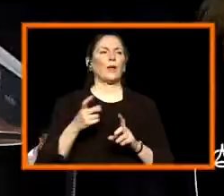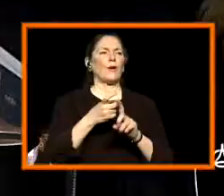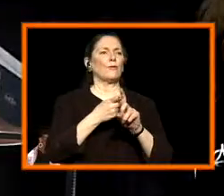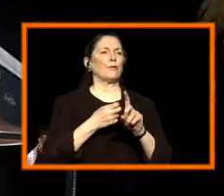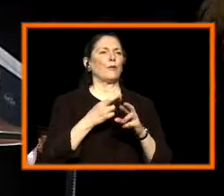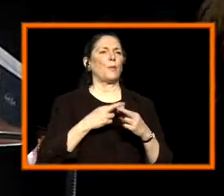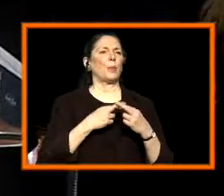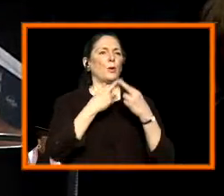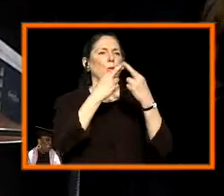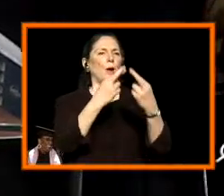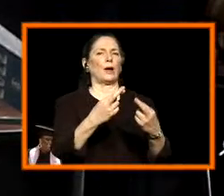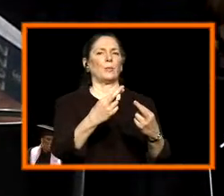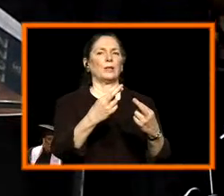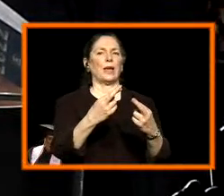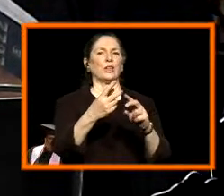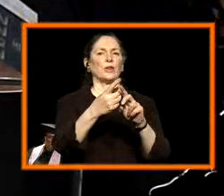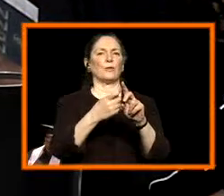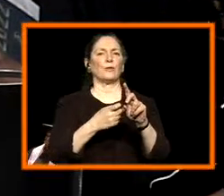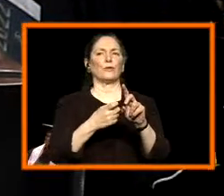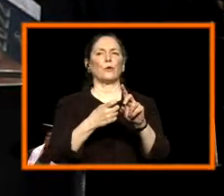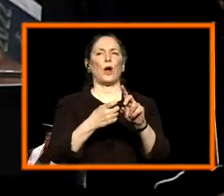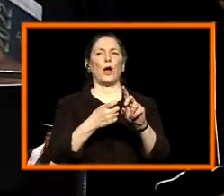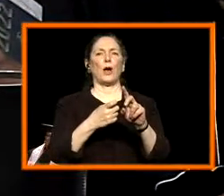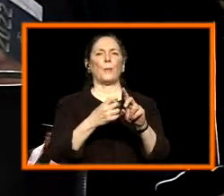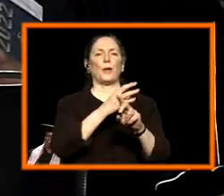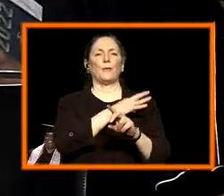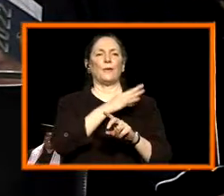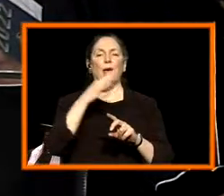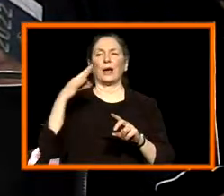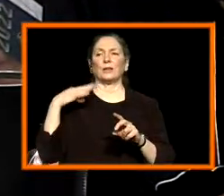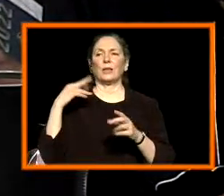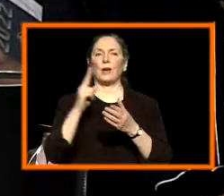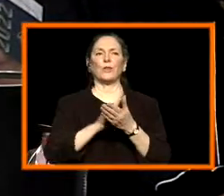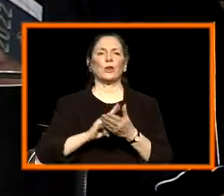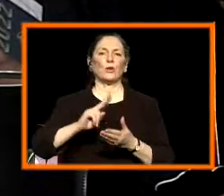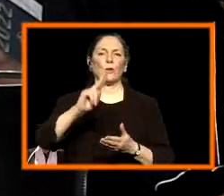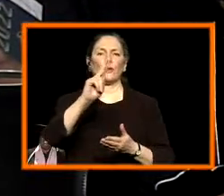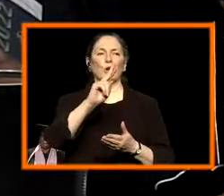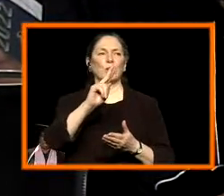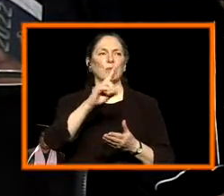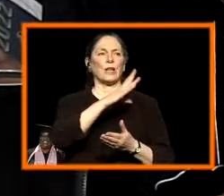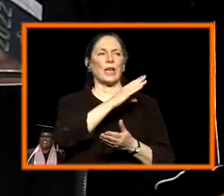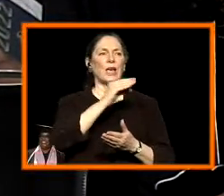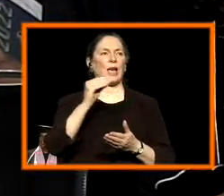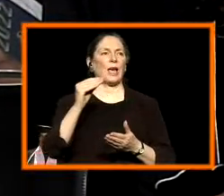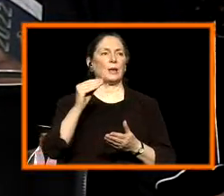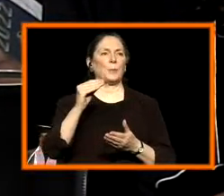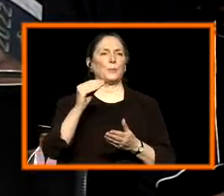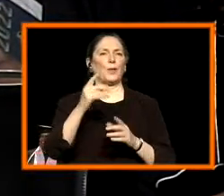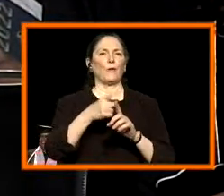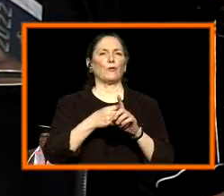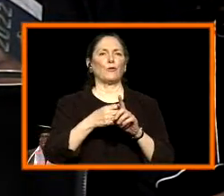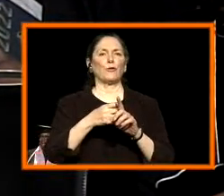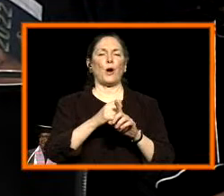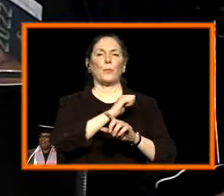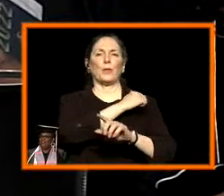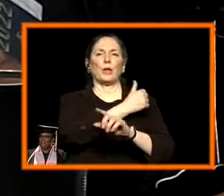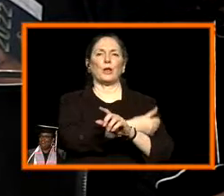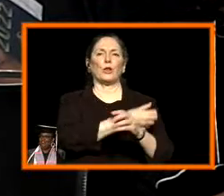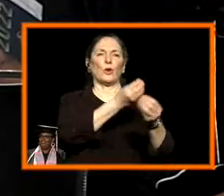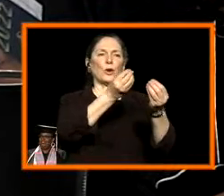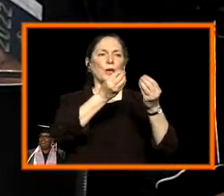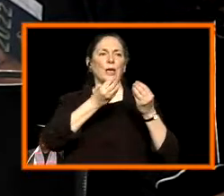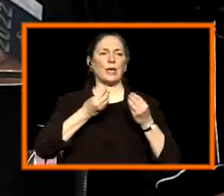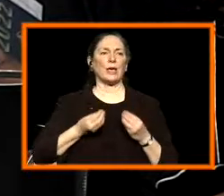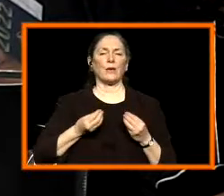Upon the recommendation of the faculty of the university, and by virtue of the